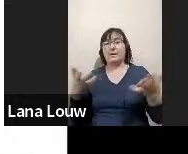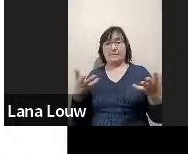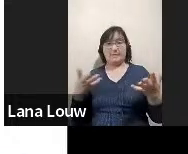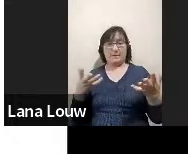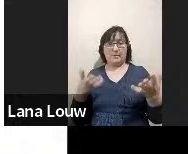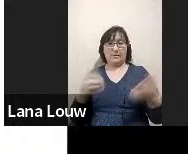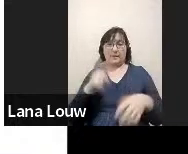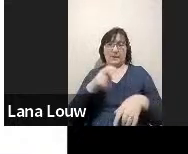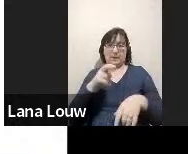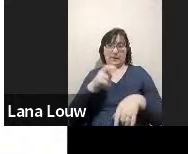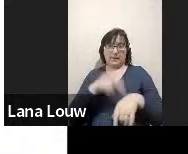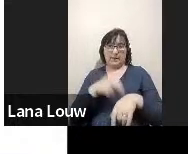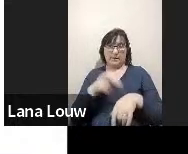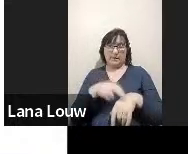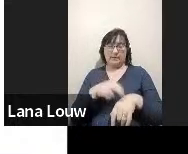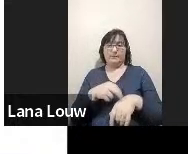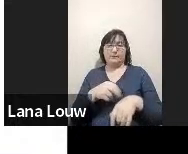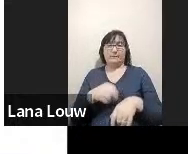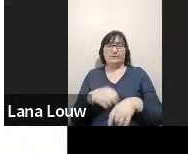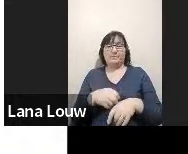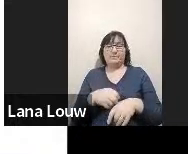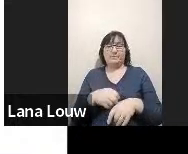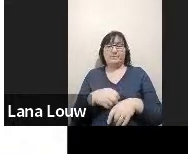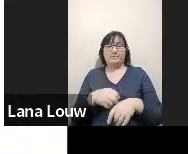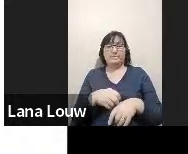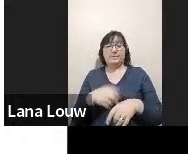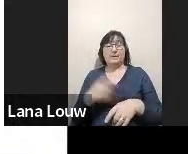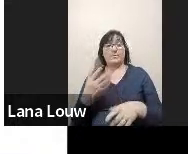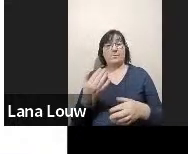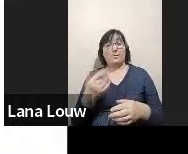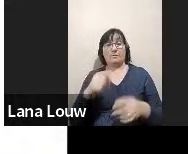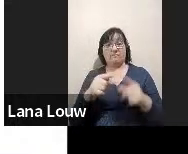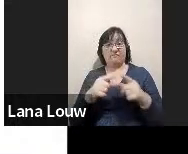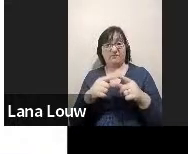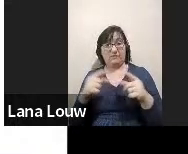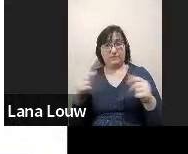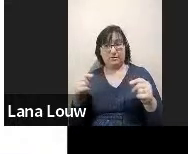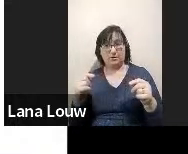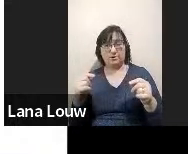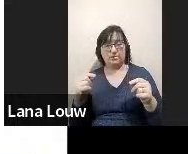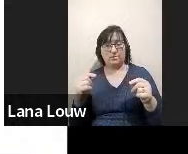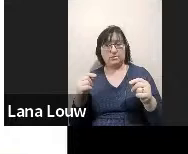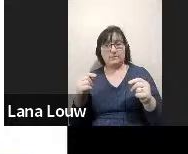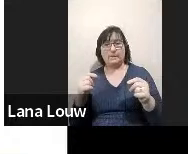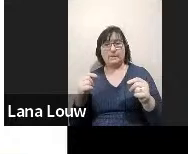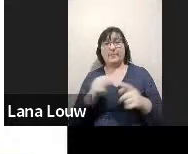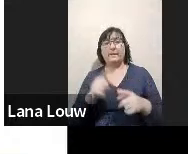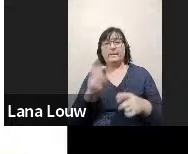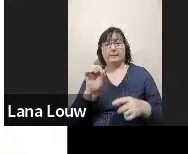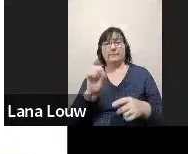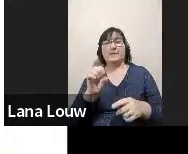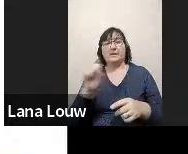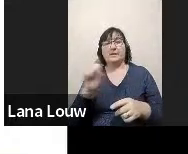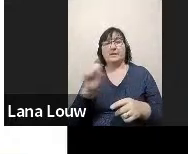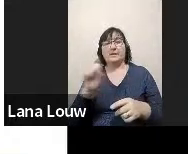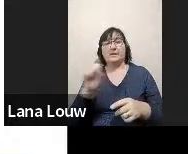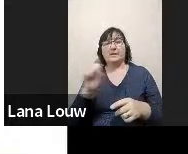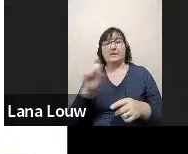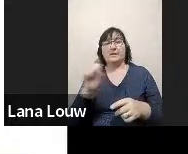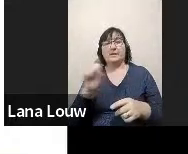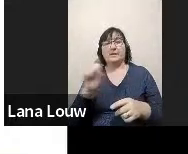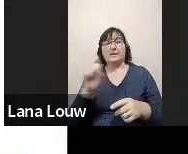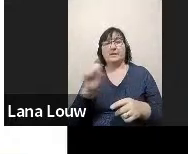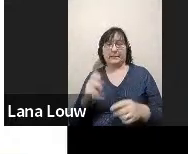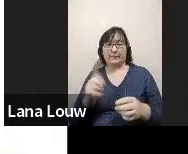Okay. Once that is done, they will click submit, and we need to issue out what we call